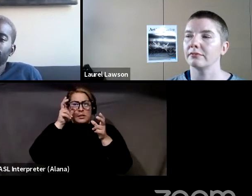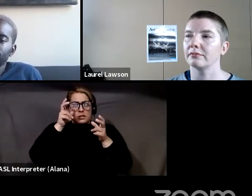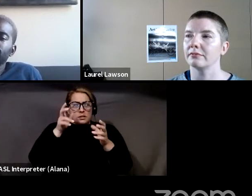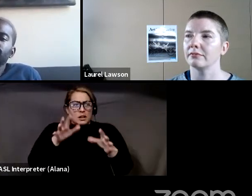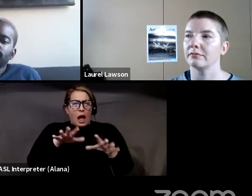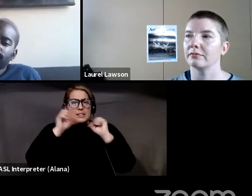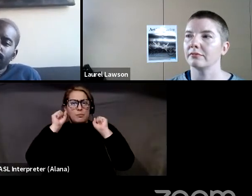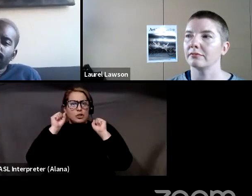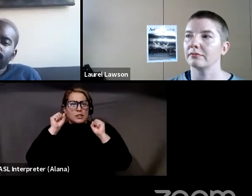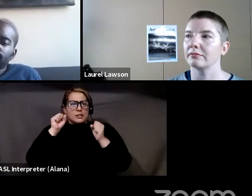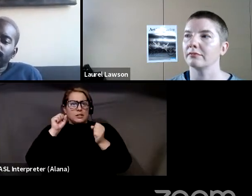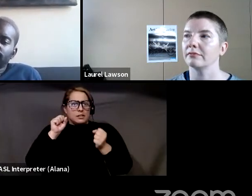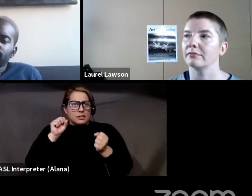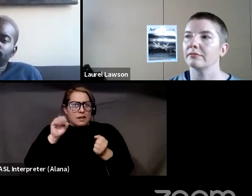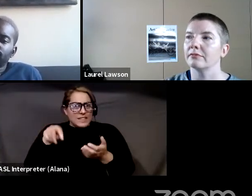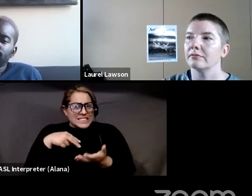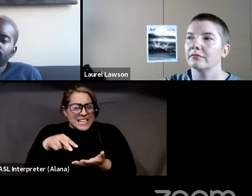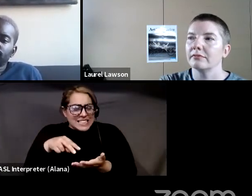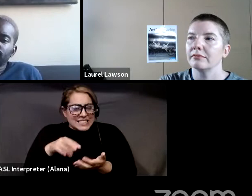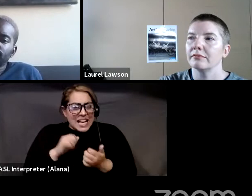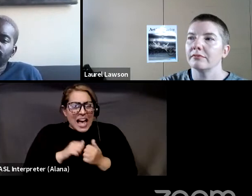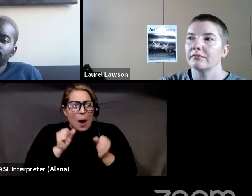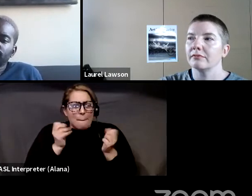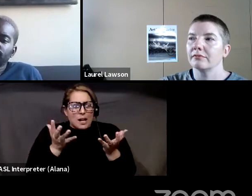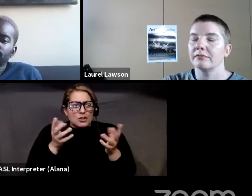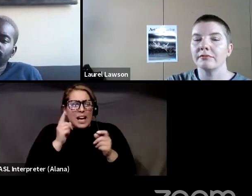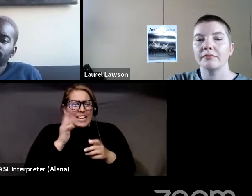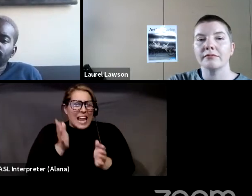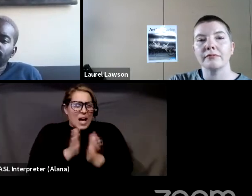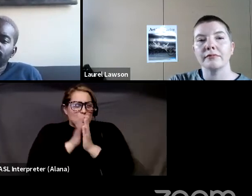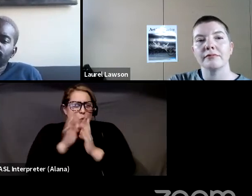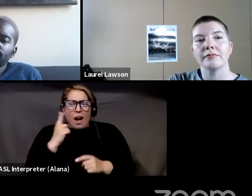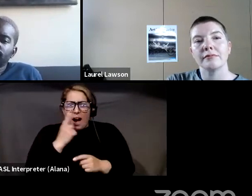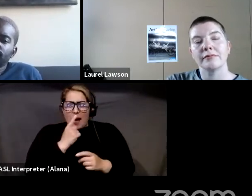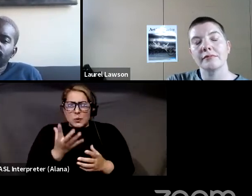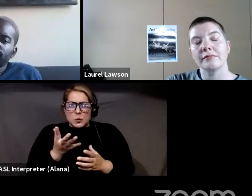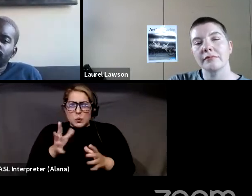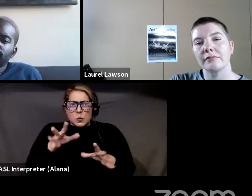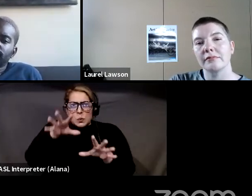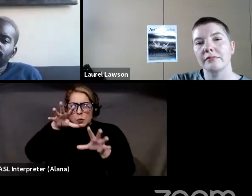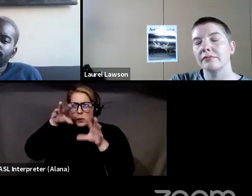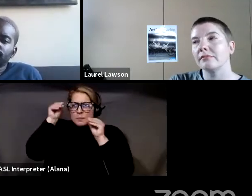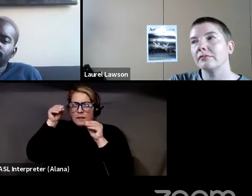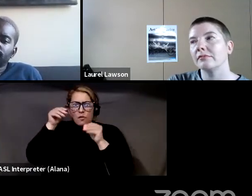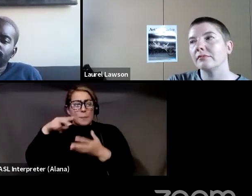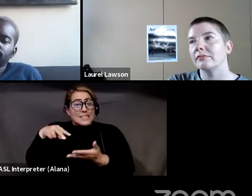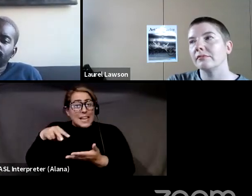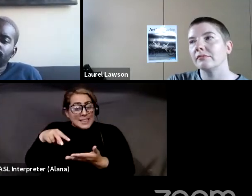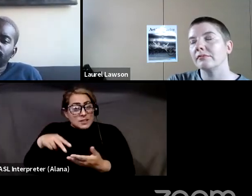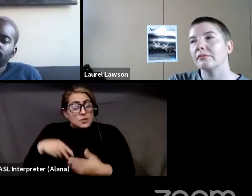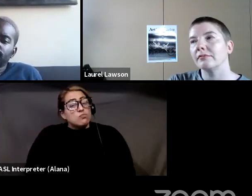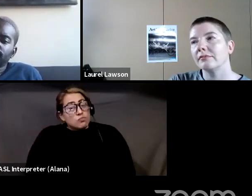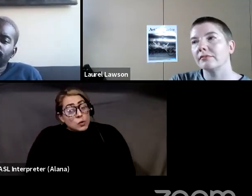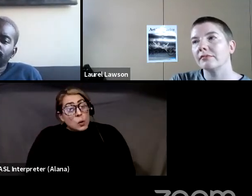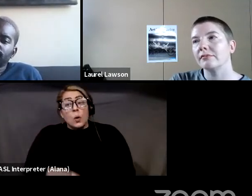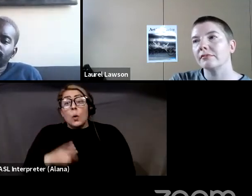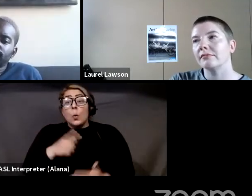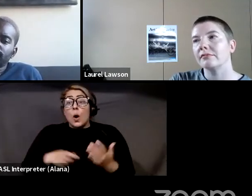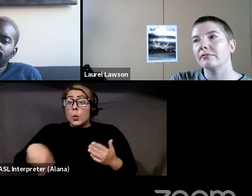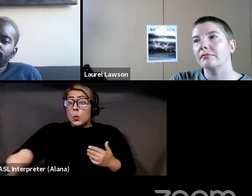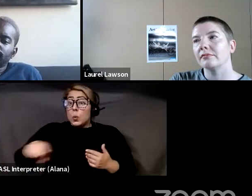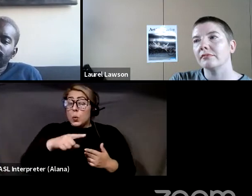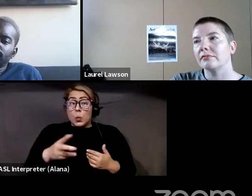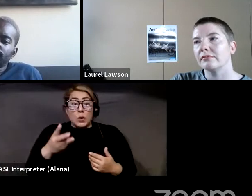for dance. So what you're going to witness is a lot of